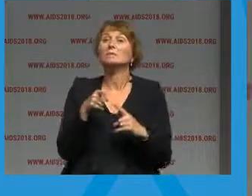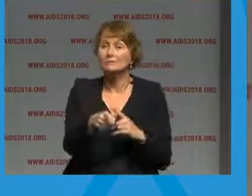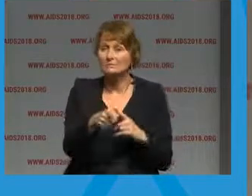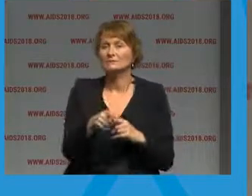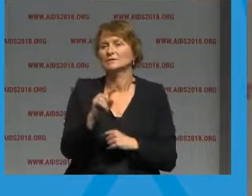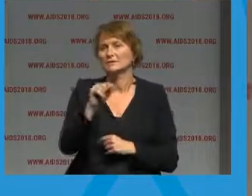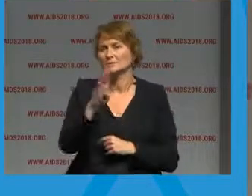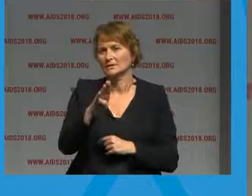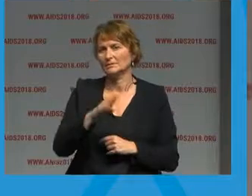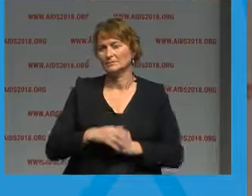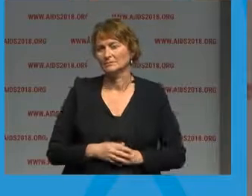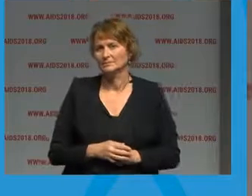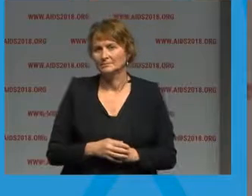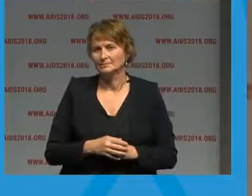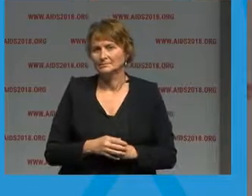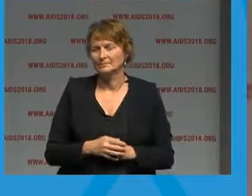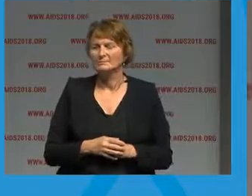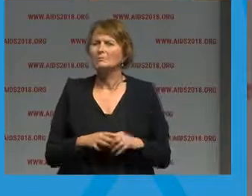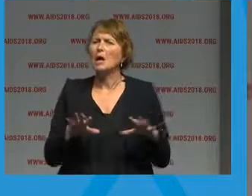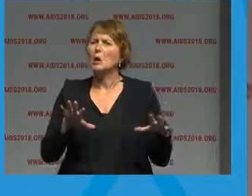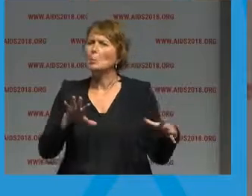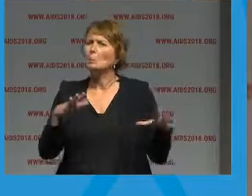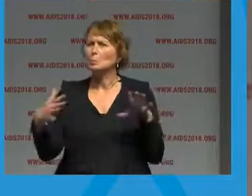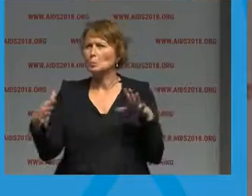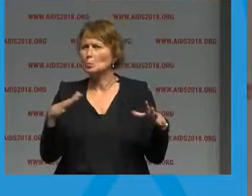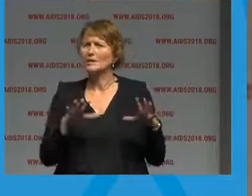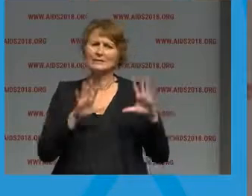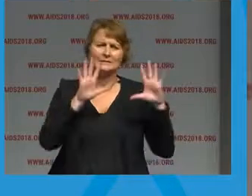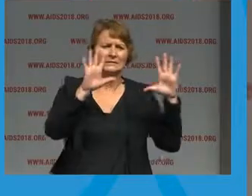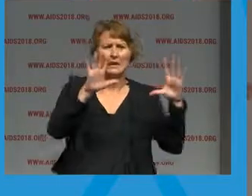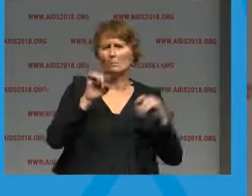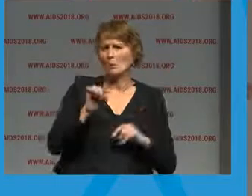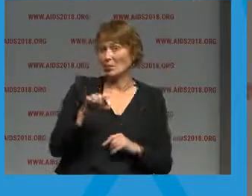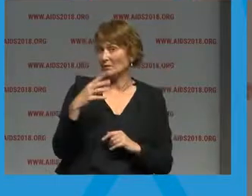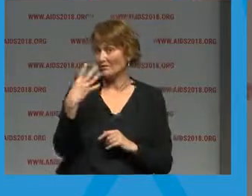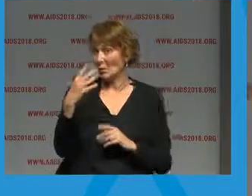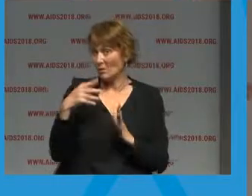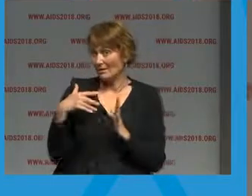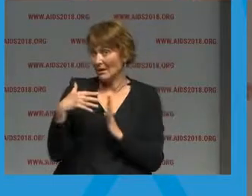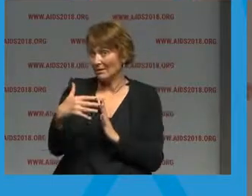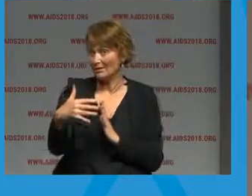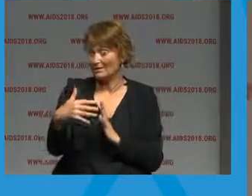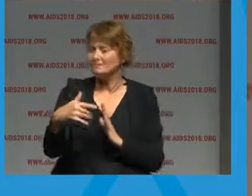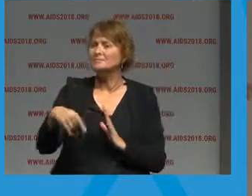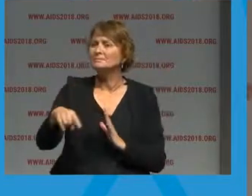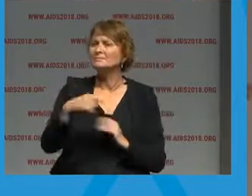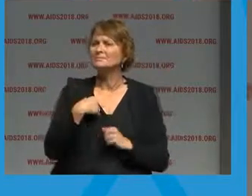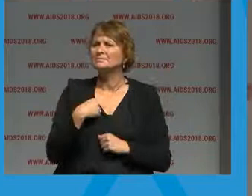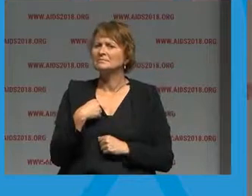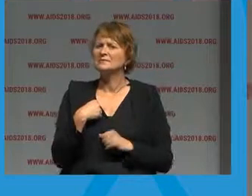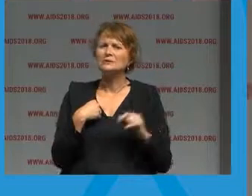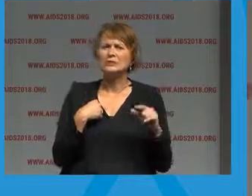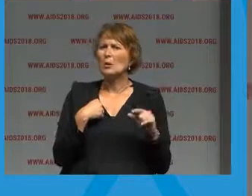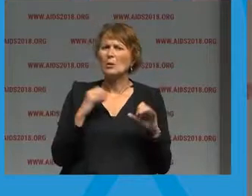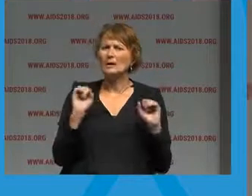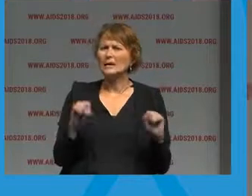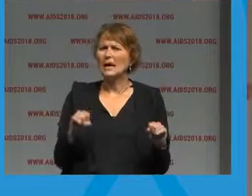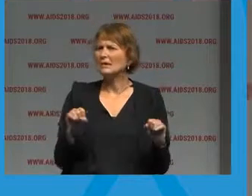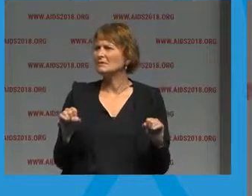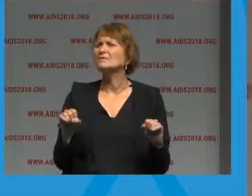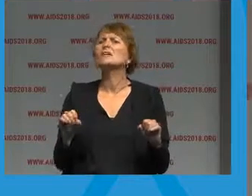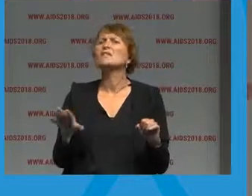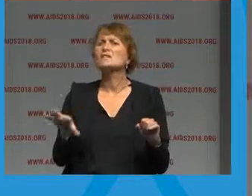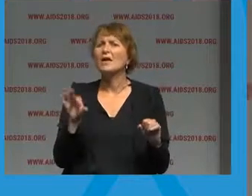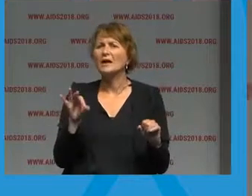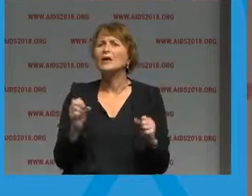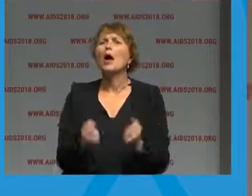But of the estimated 10.4 million, we are only able to find 6.3